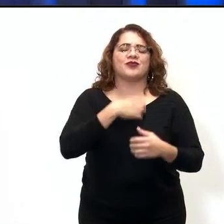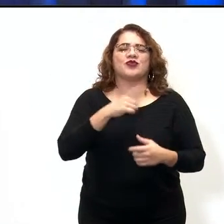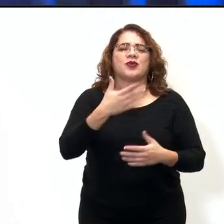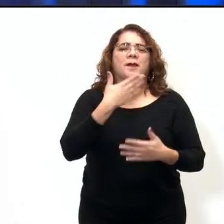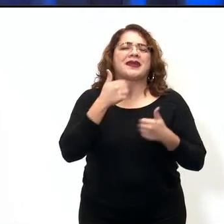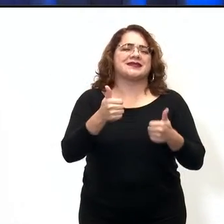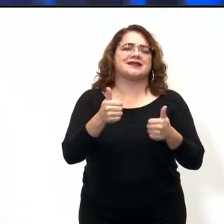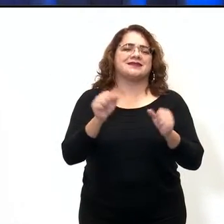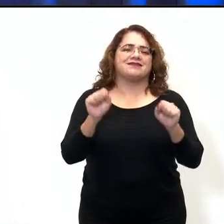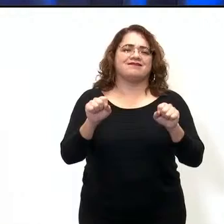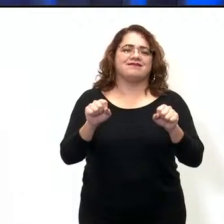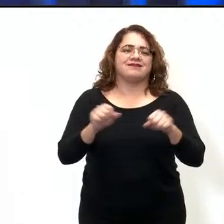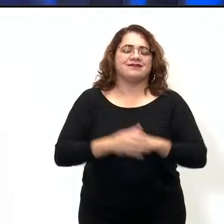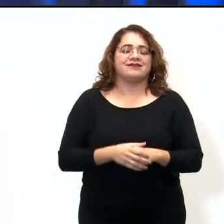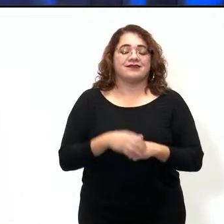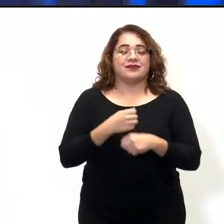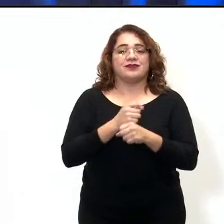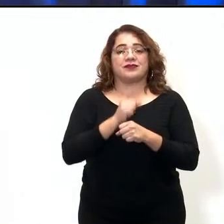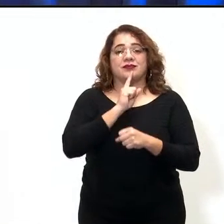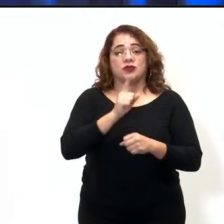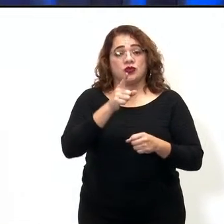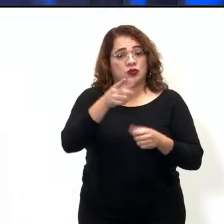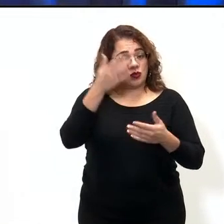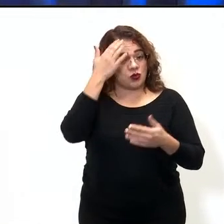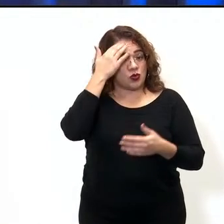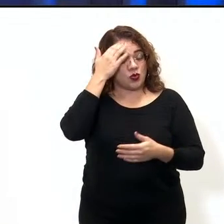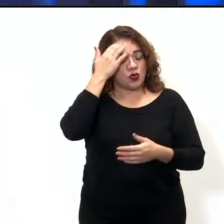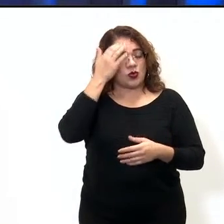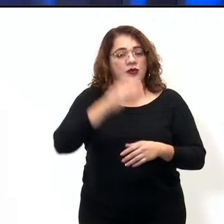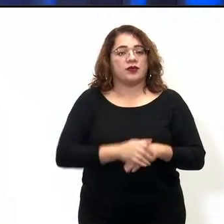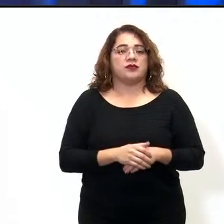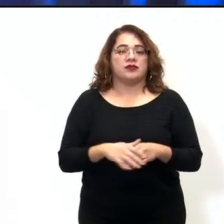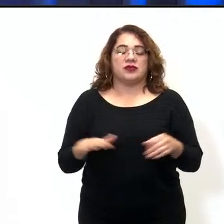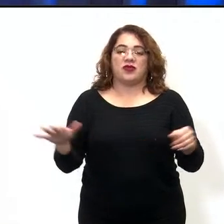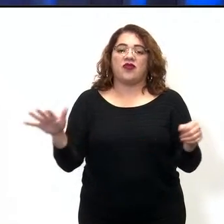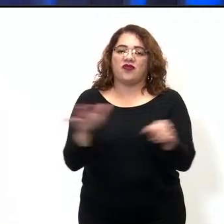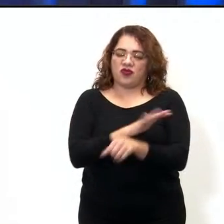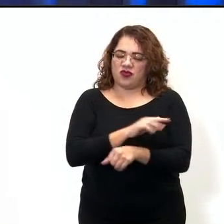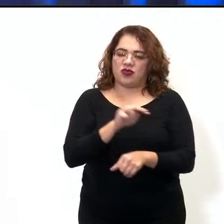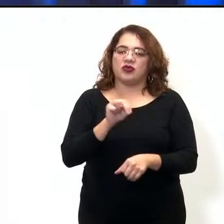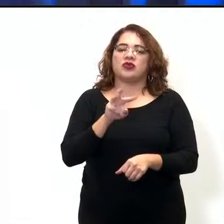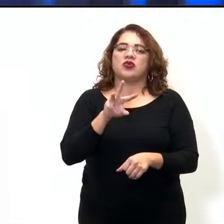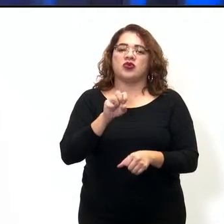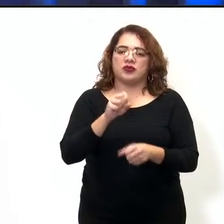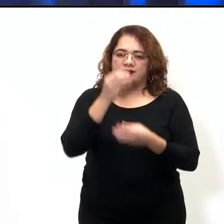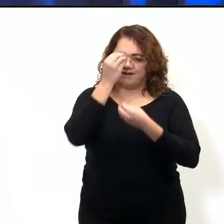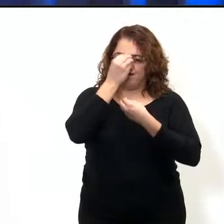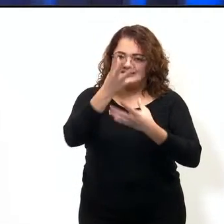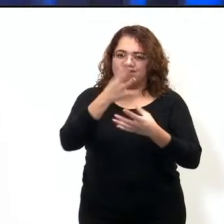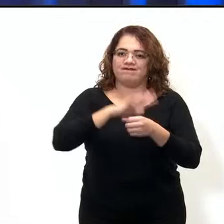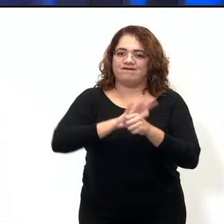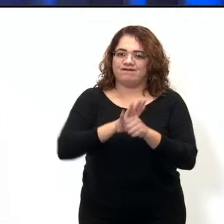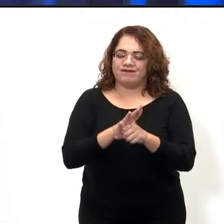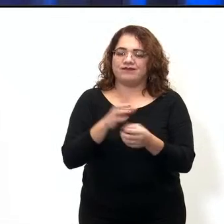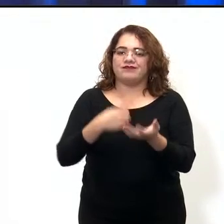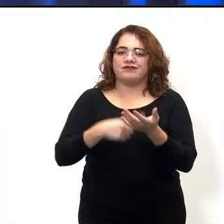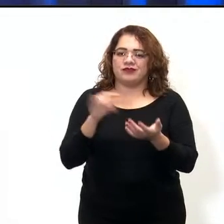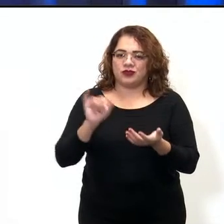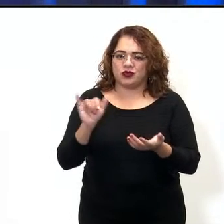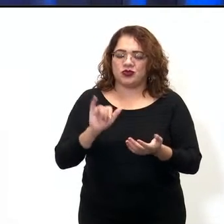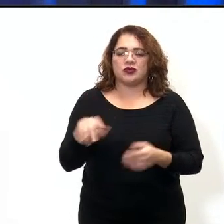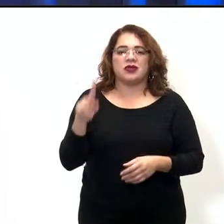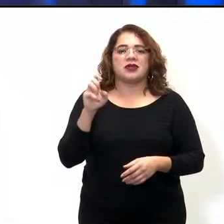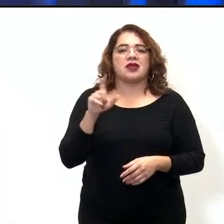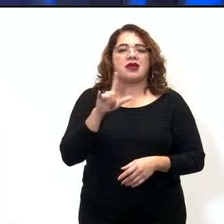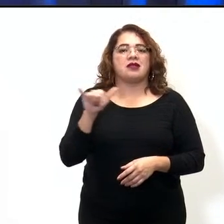sure that folks know that we're going to have a full update today. We're also going to have our Director of the Health Department,